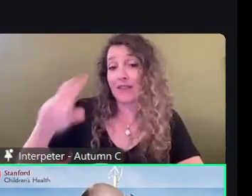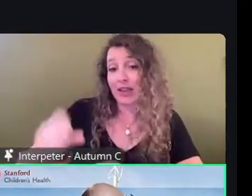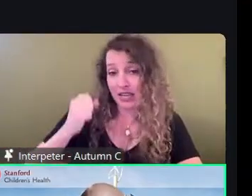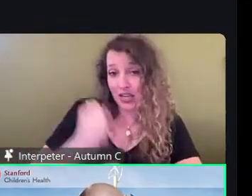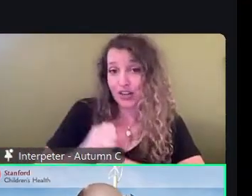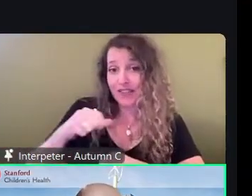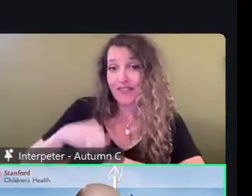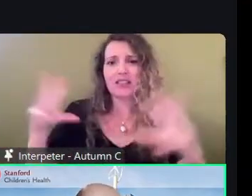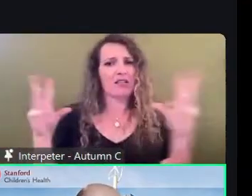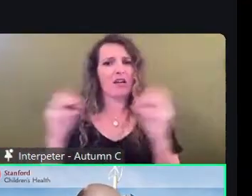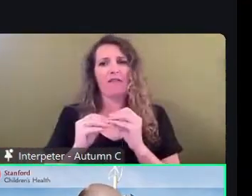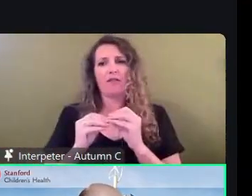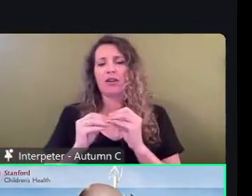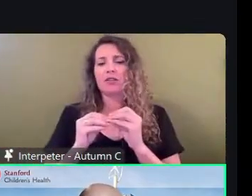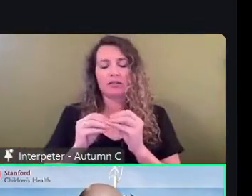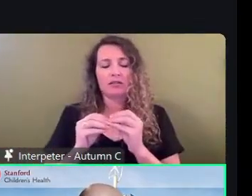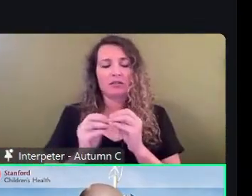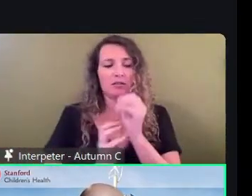We've done this all